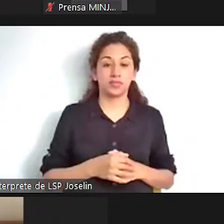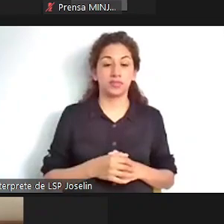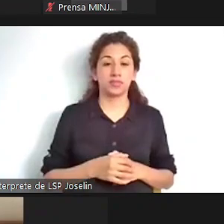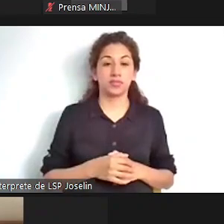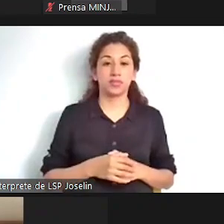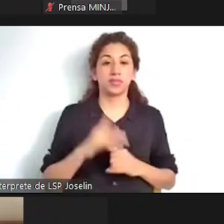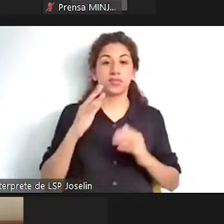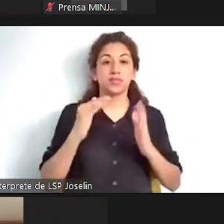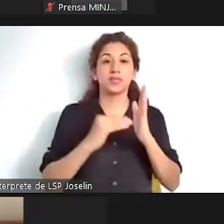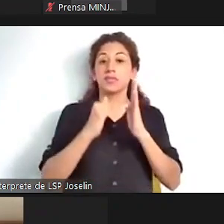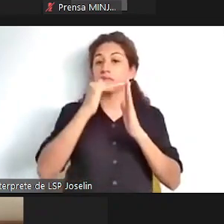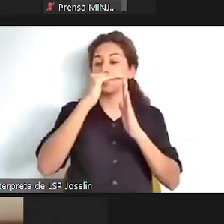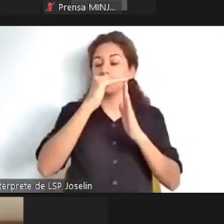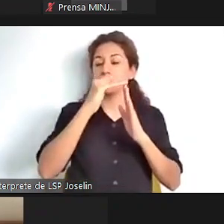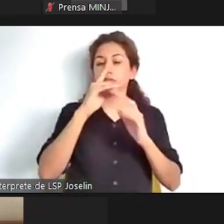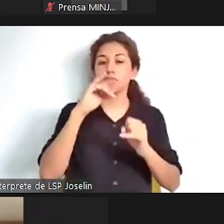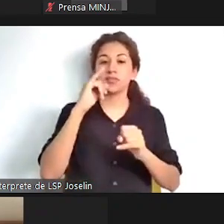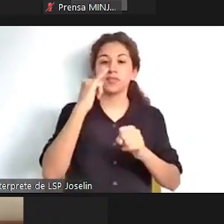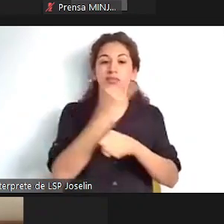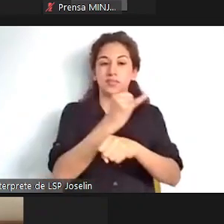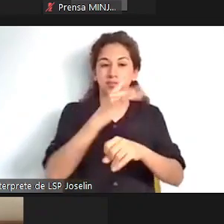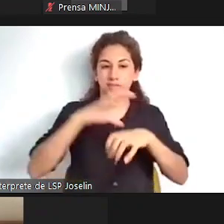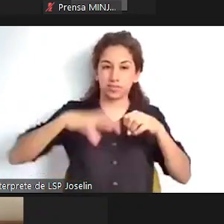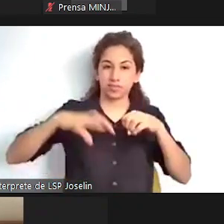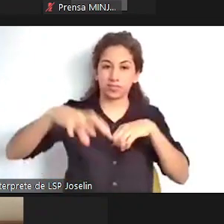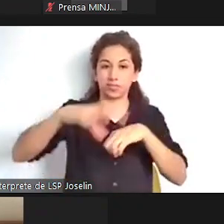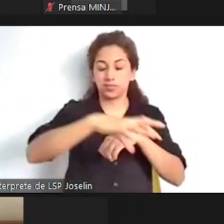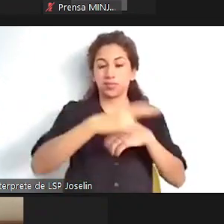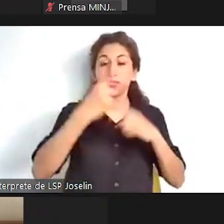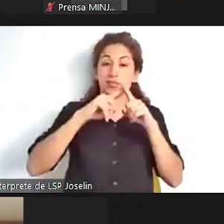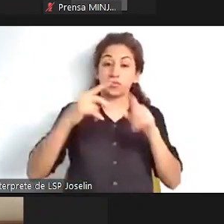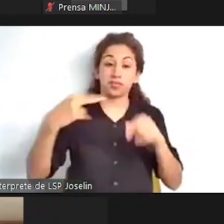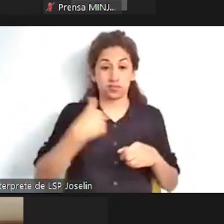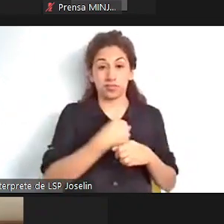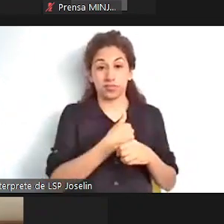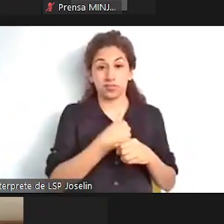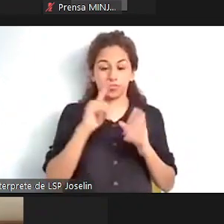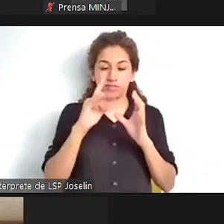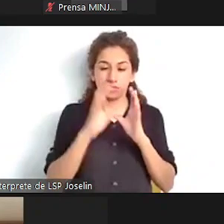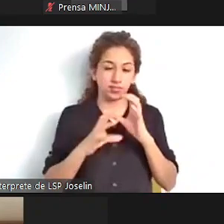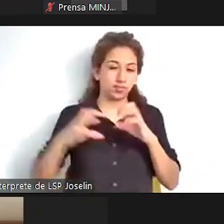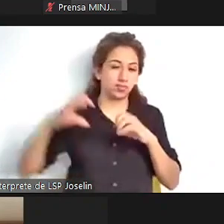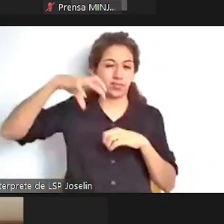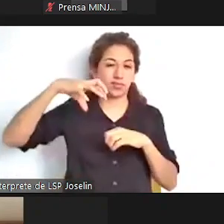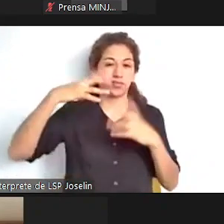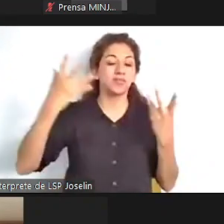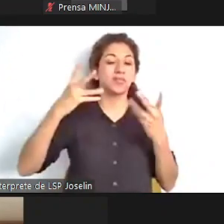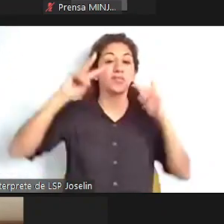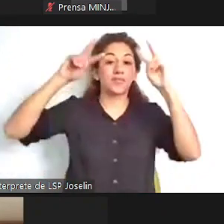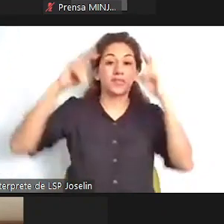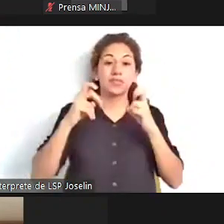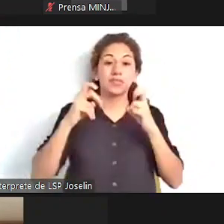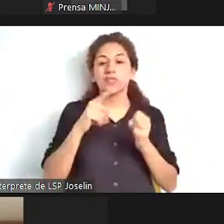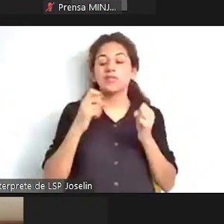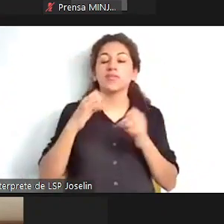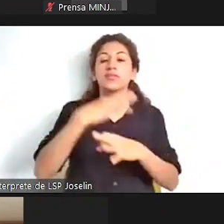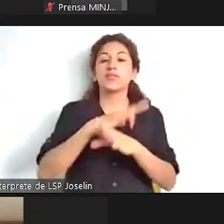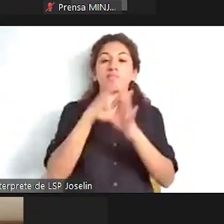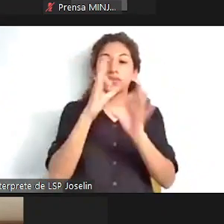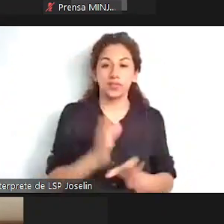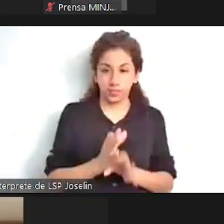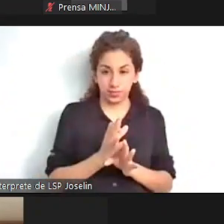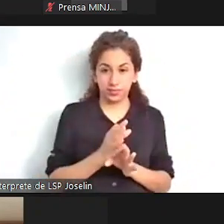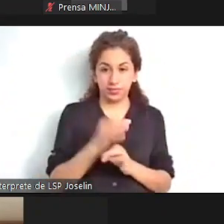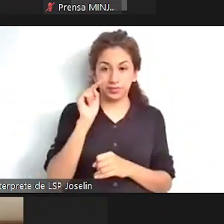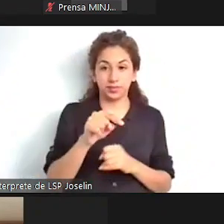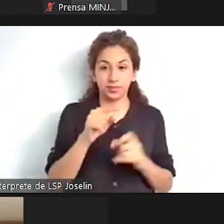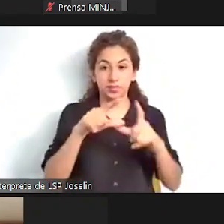other which is important is that the institutionality but we in the union sector we think that this